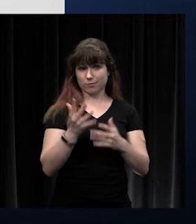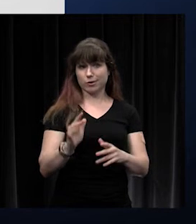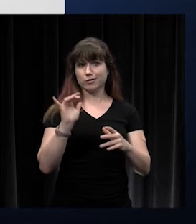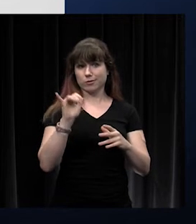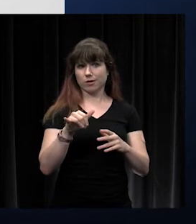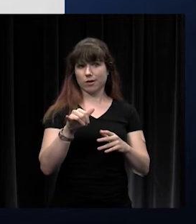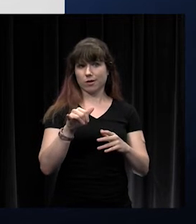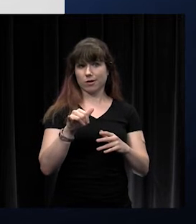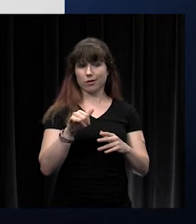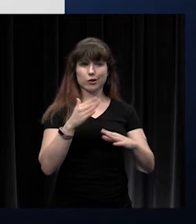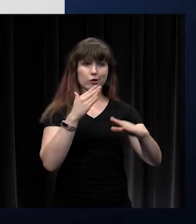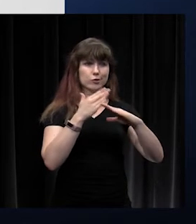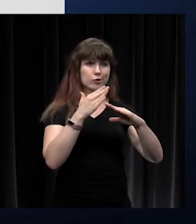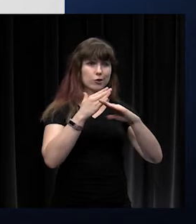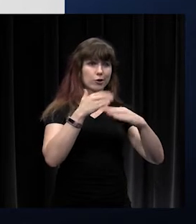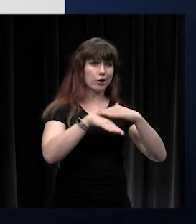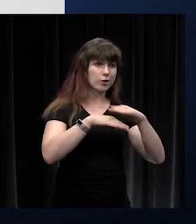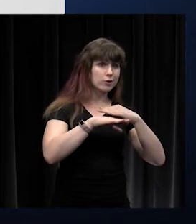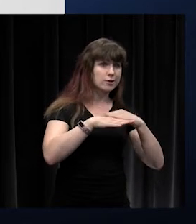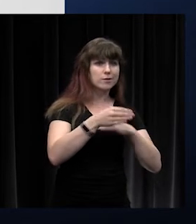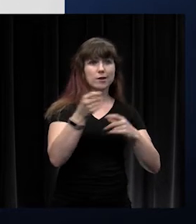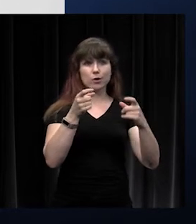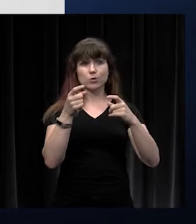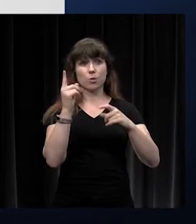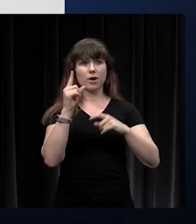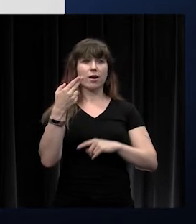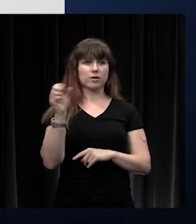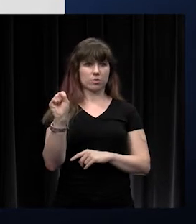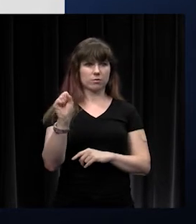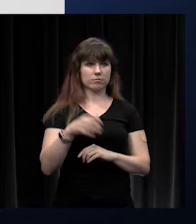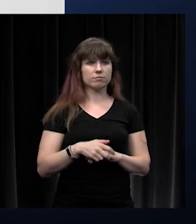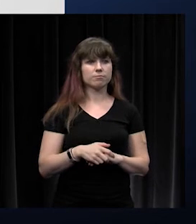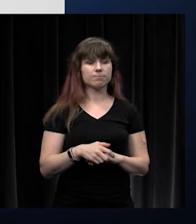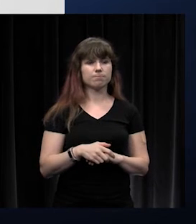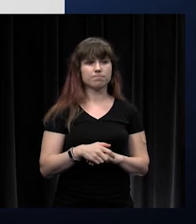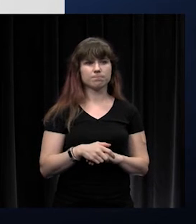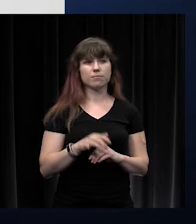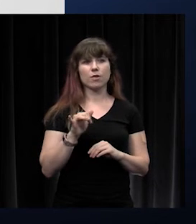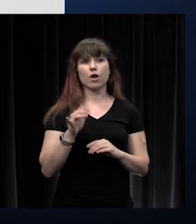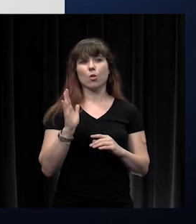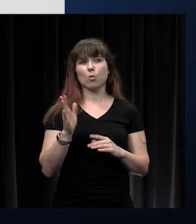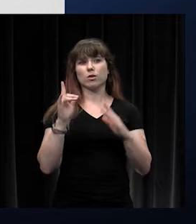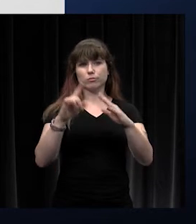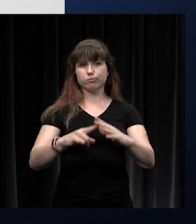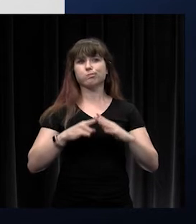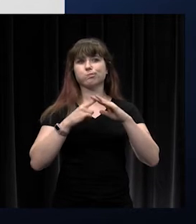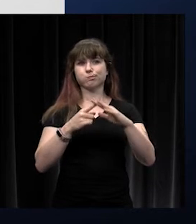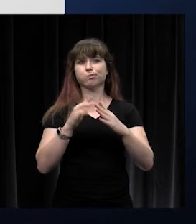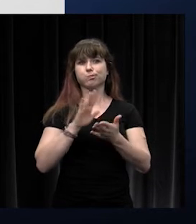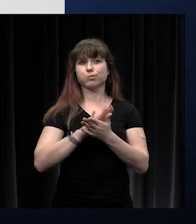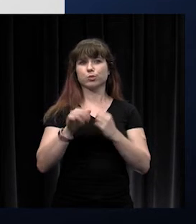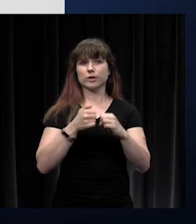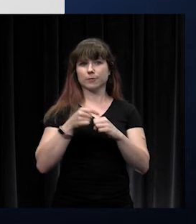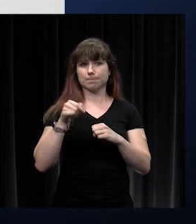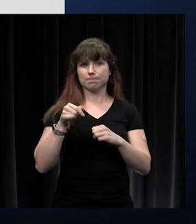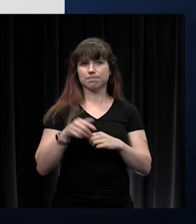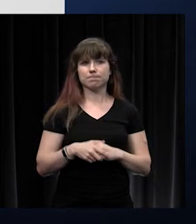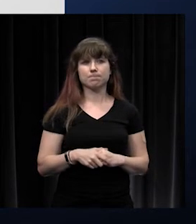secured entrances and access control at the high schools, and that is going to occur this school year. And I think